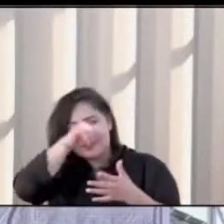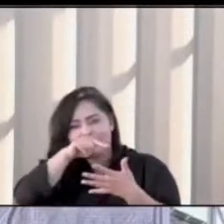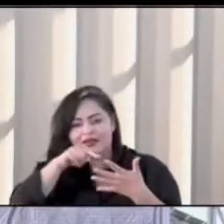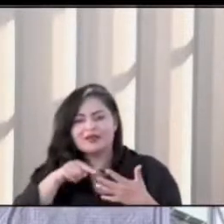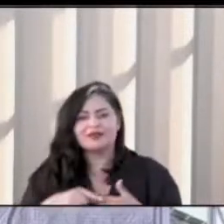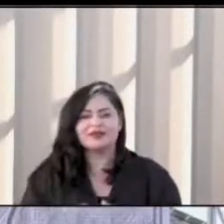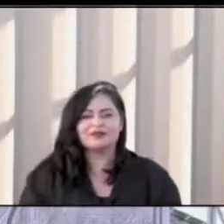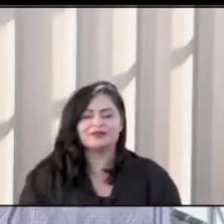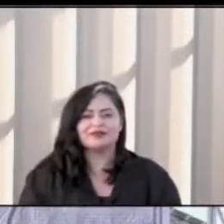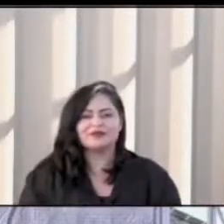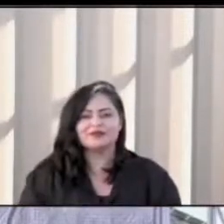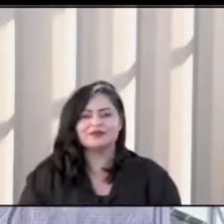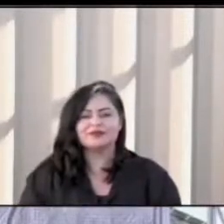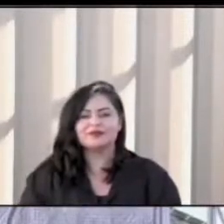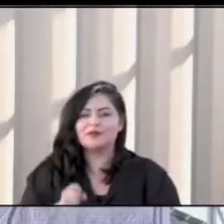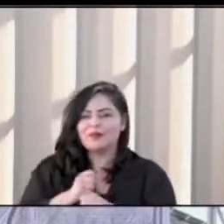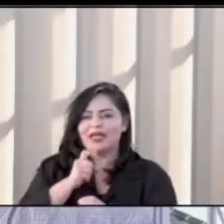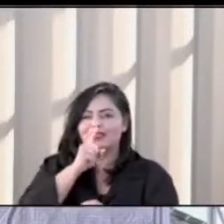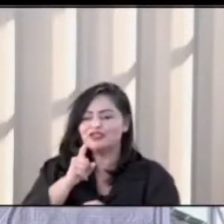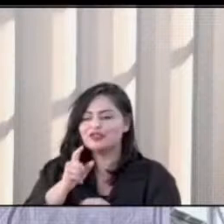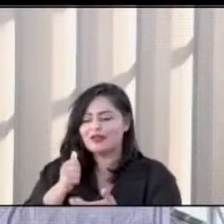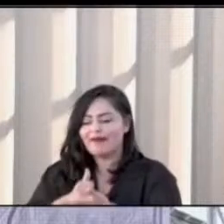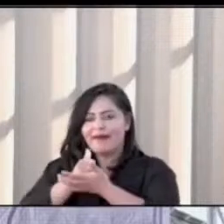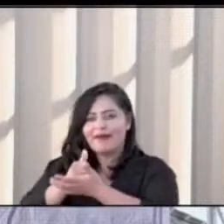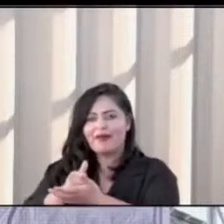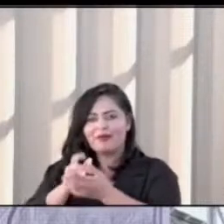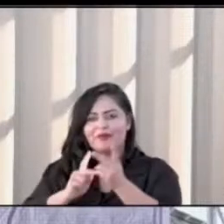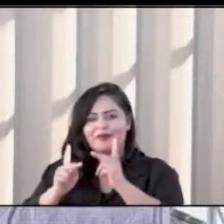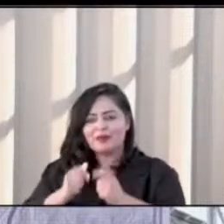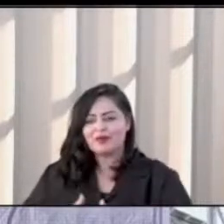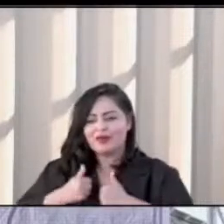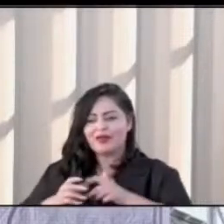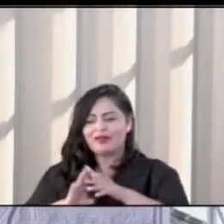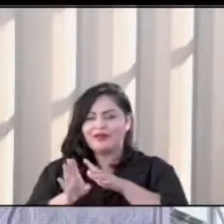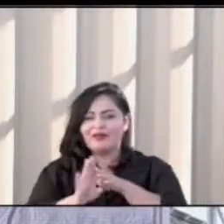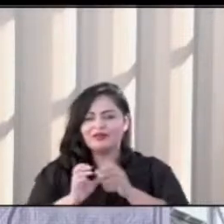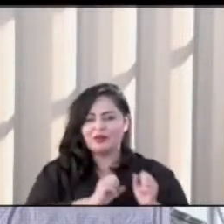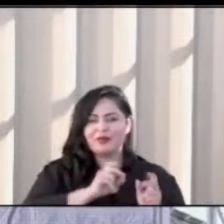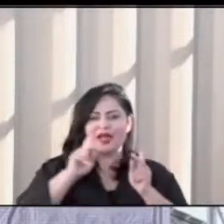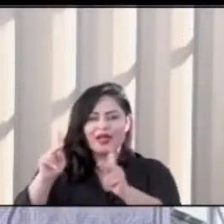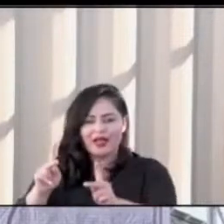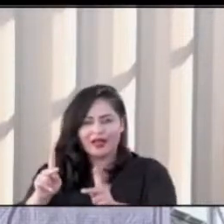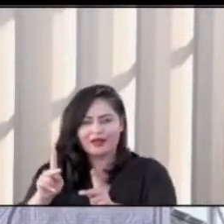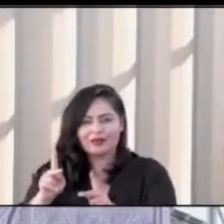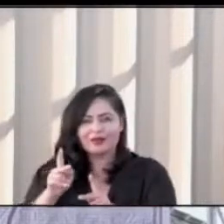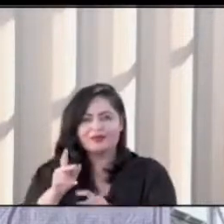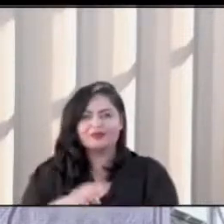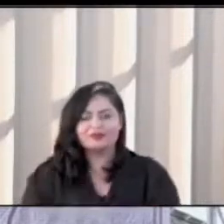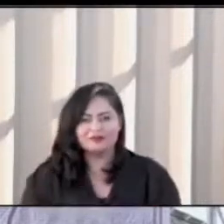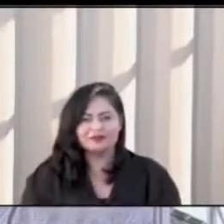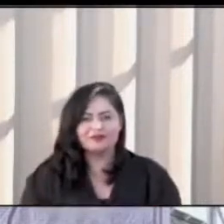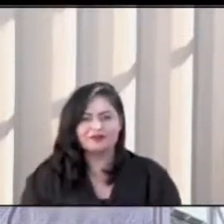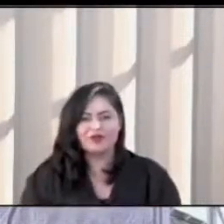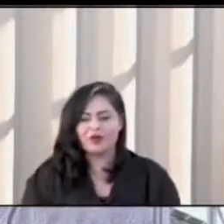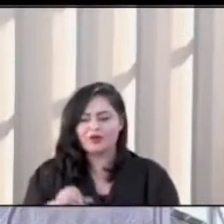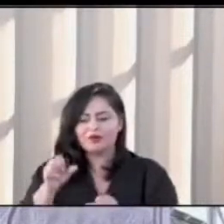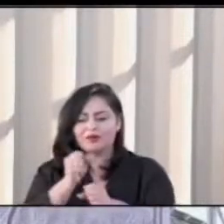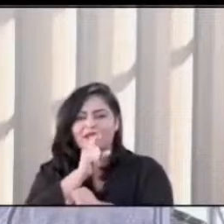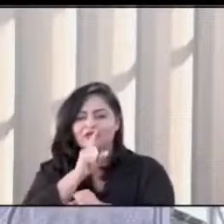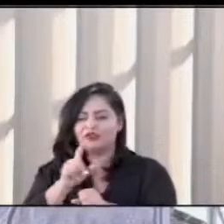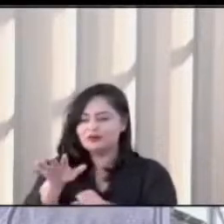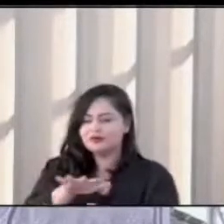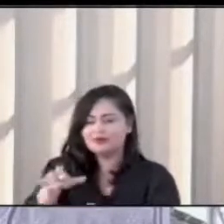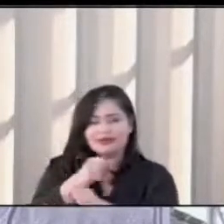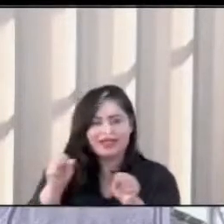by keeping civilians to returning to evacuated residential areas before it can be made safe to do